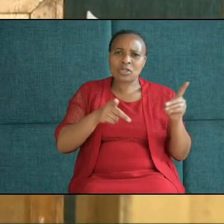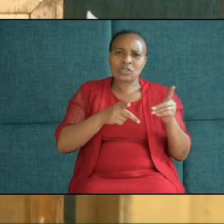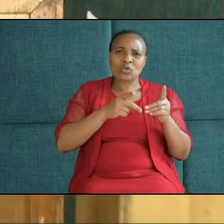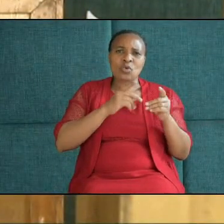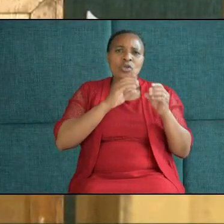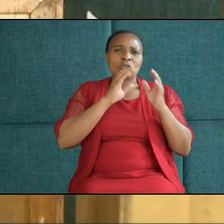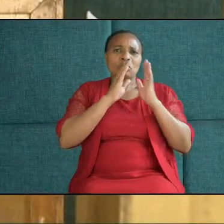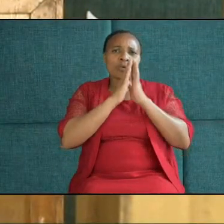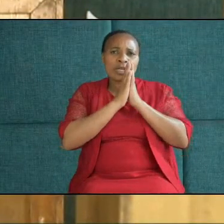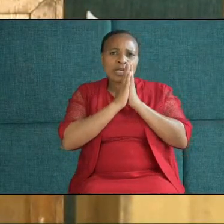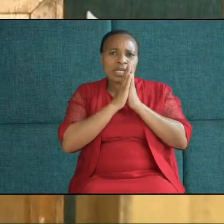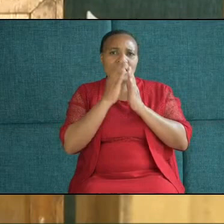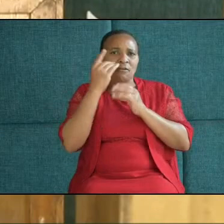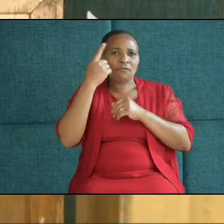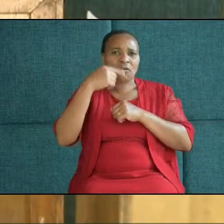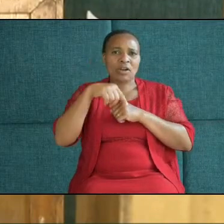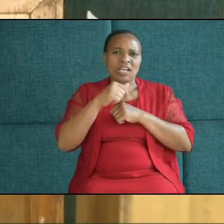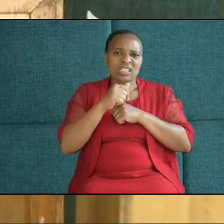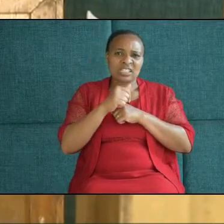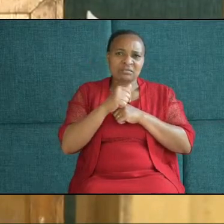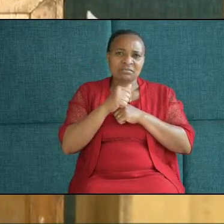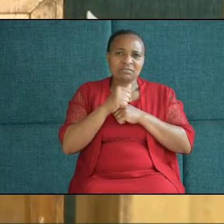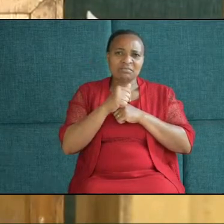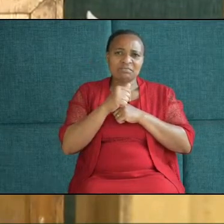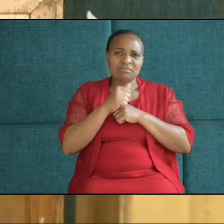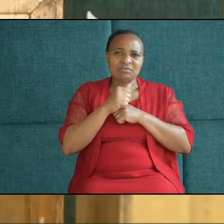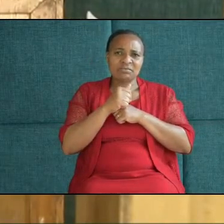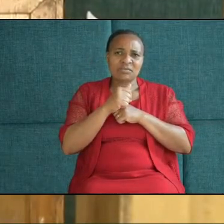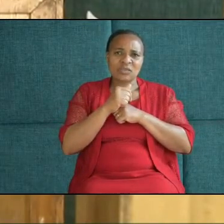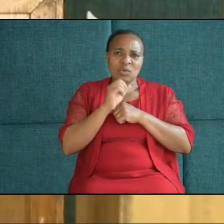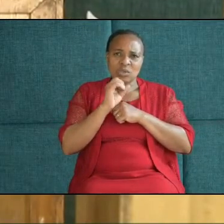interceding for us. Inter what?